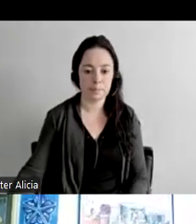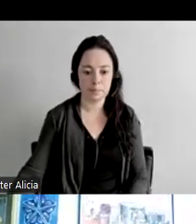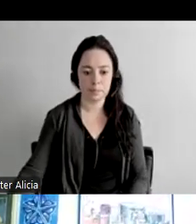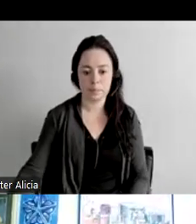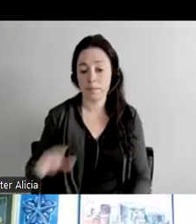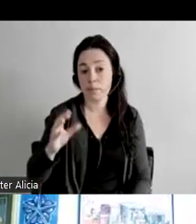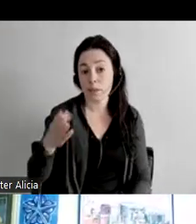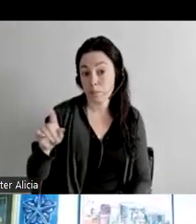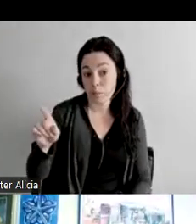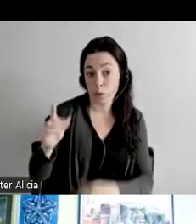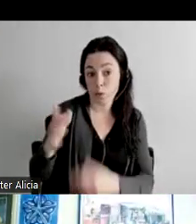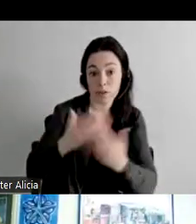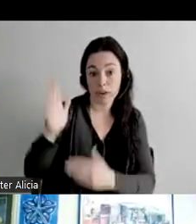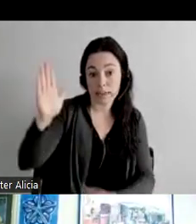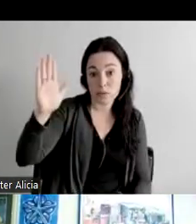Blue, you have your hand raised?